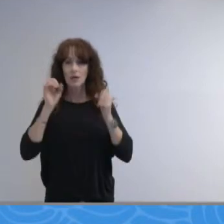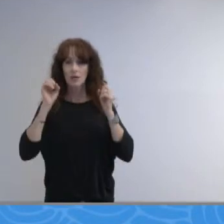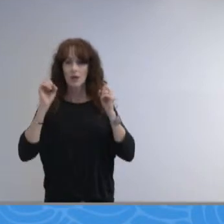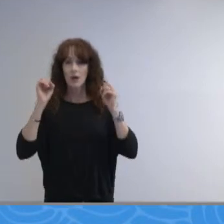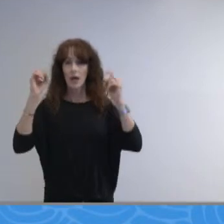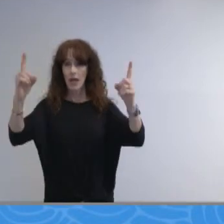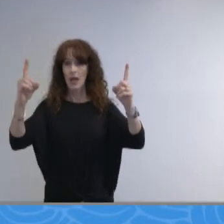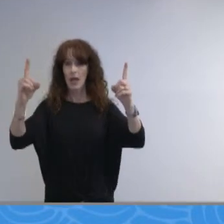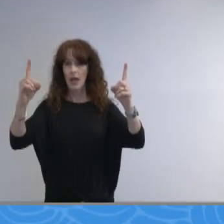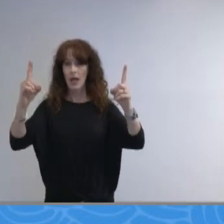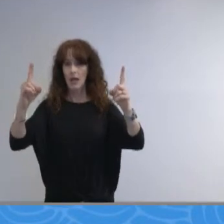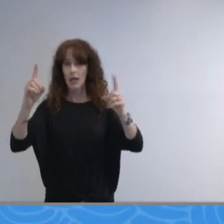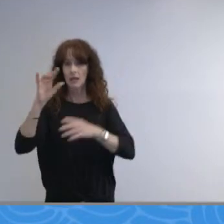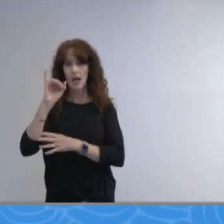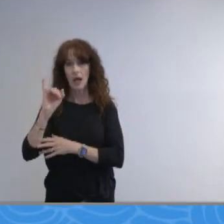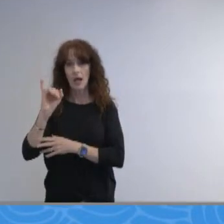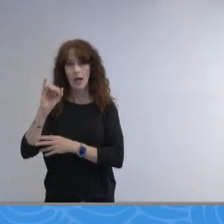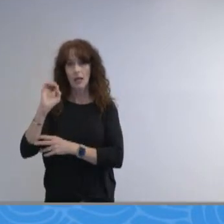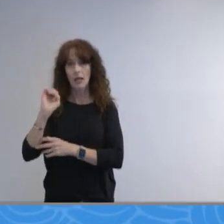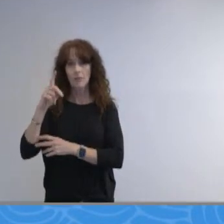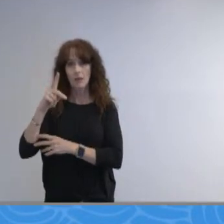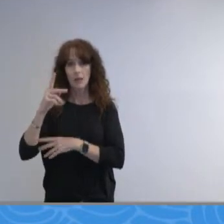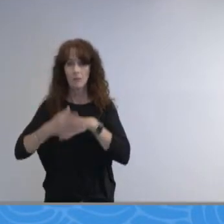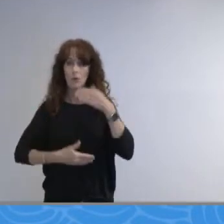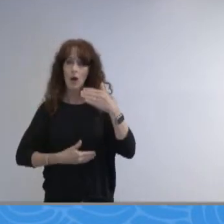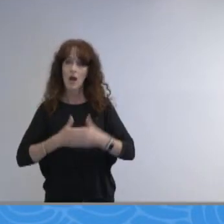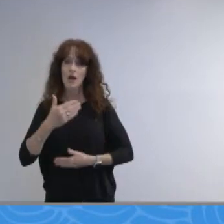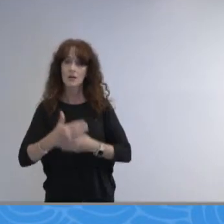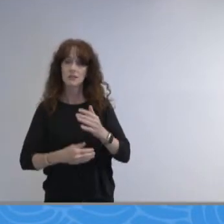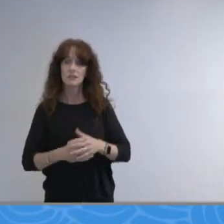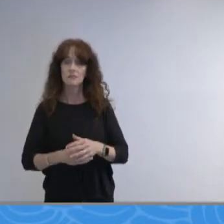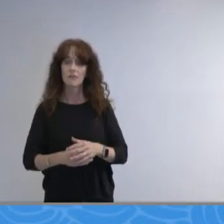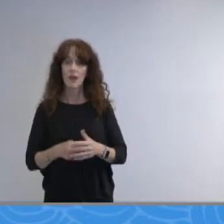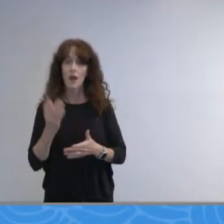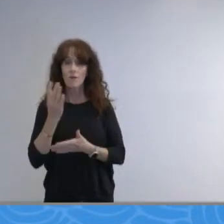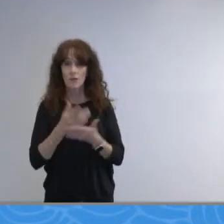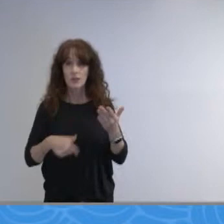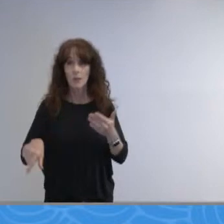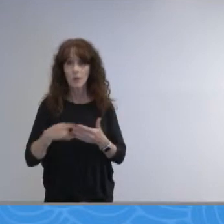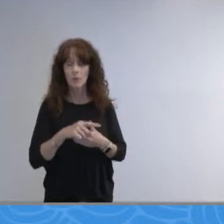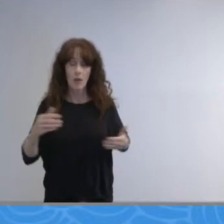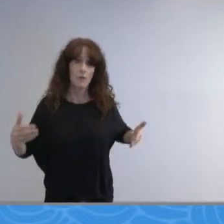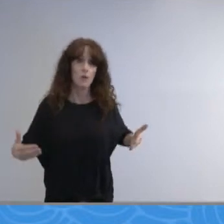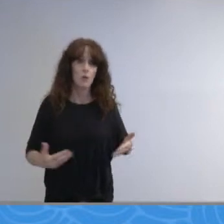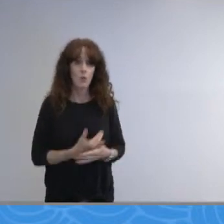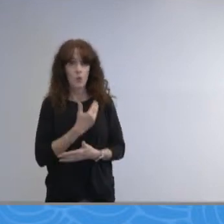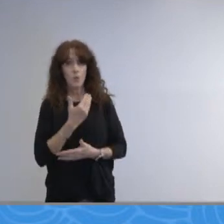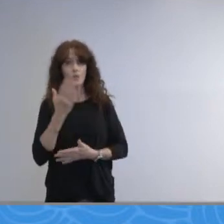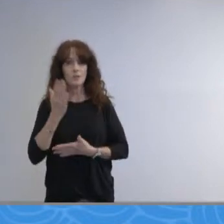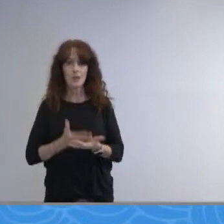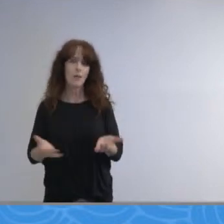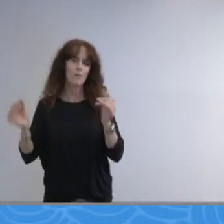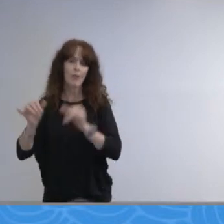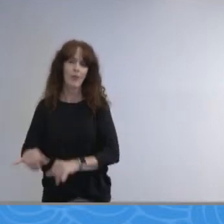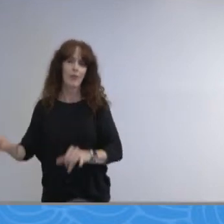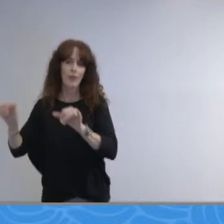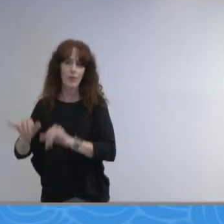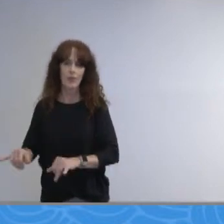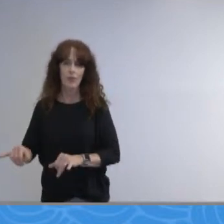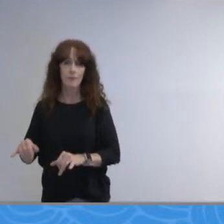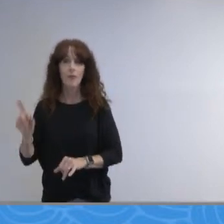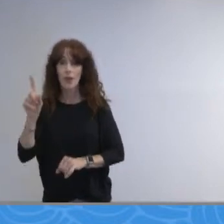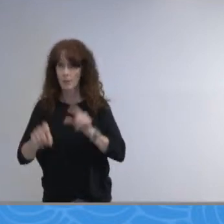education and the IEP process. For some of you, this may be completely new. For some of you, this may be old news. There